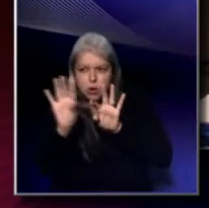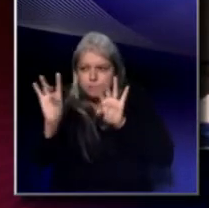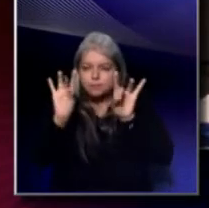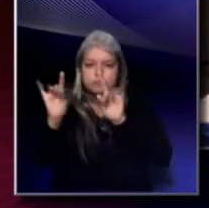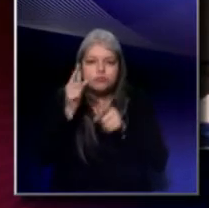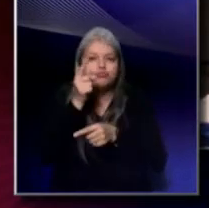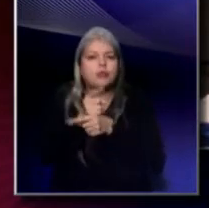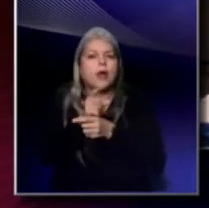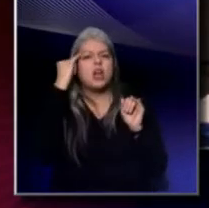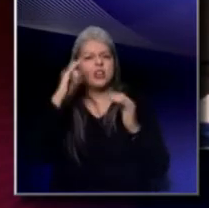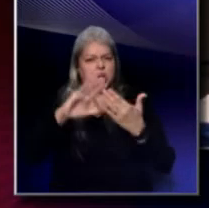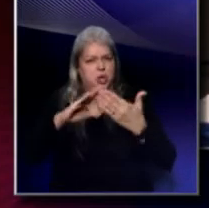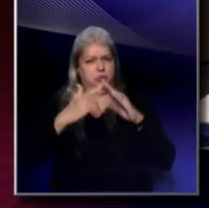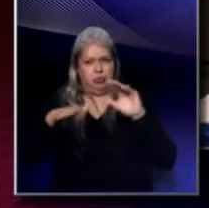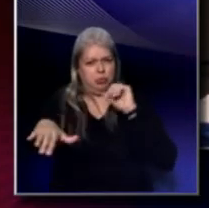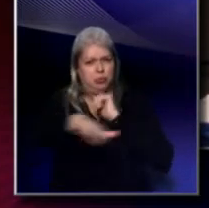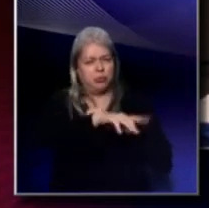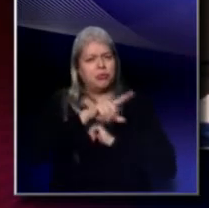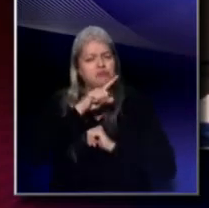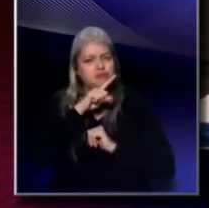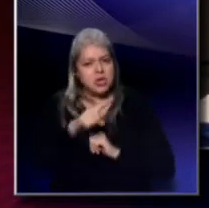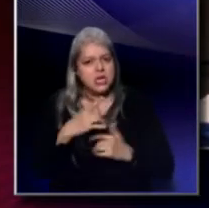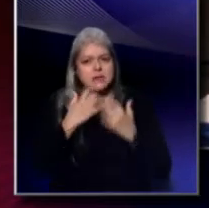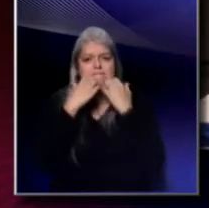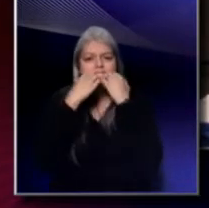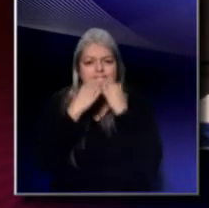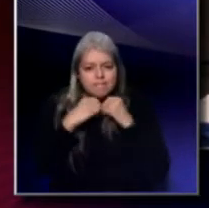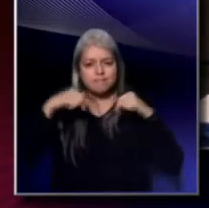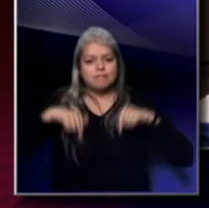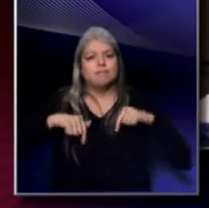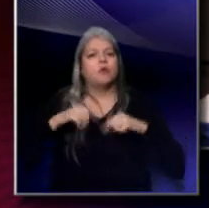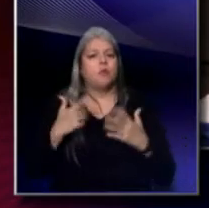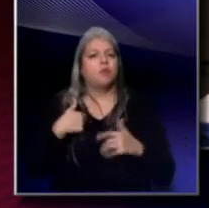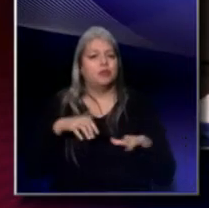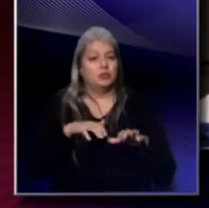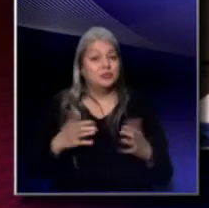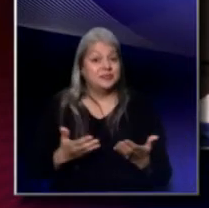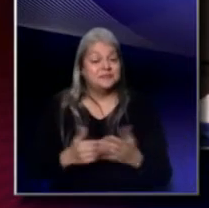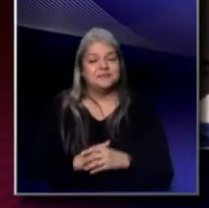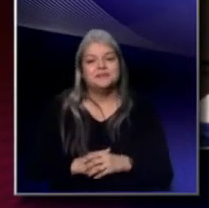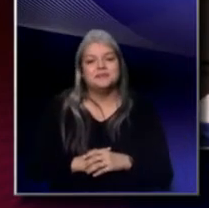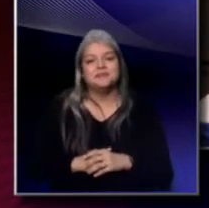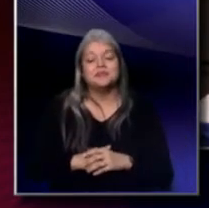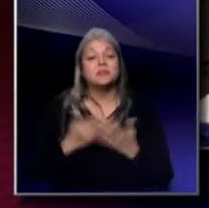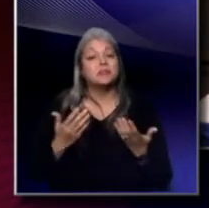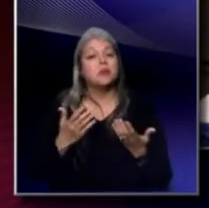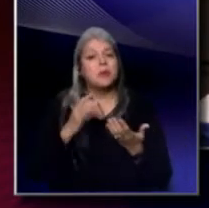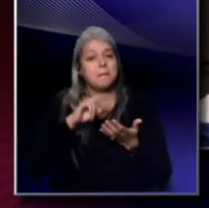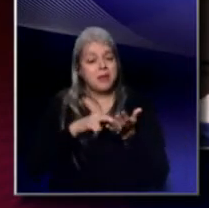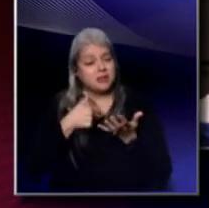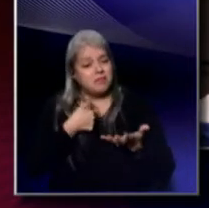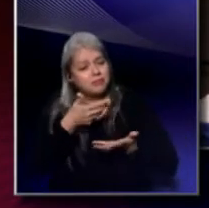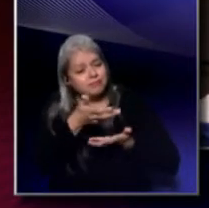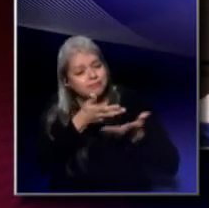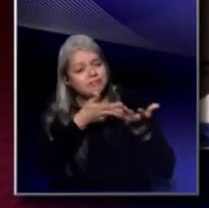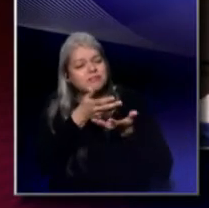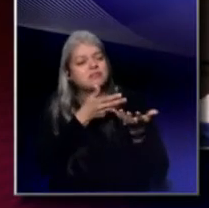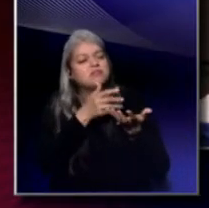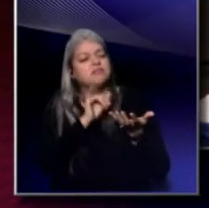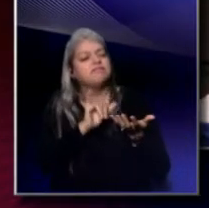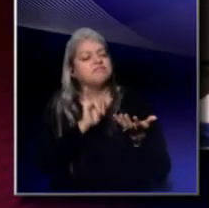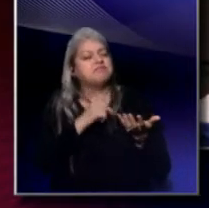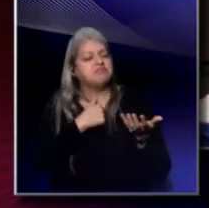curriculum we choose. They would be that invested in what we're doing here. And as part of that conversation, it was like,